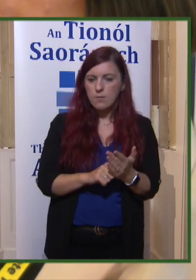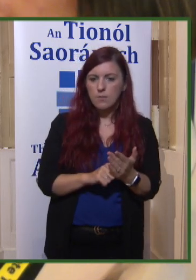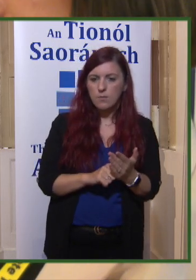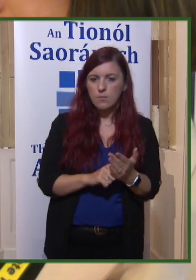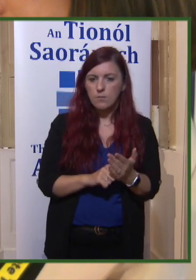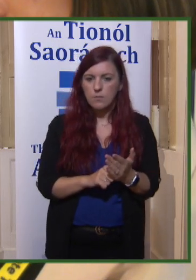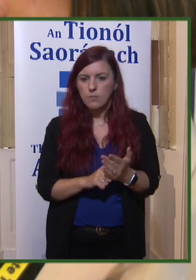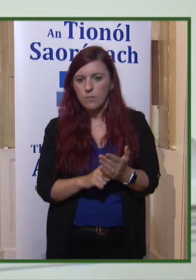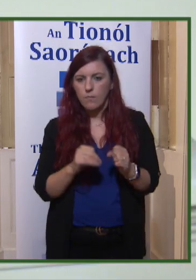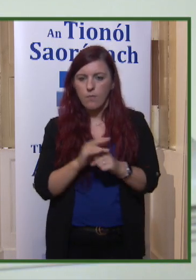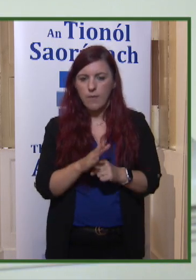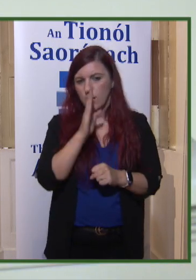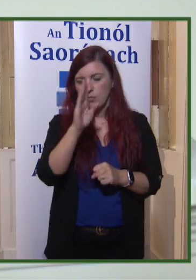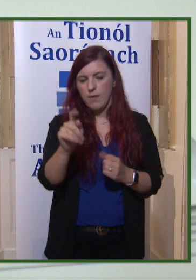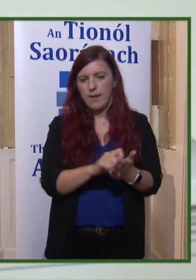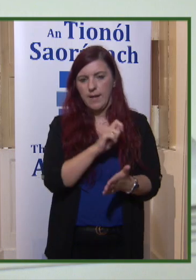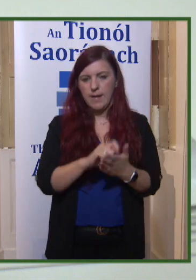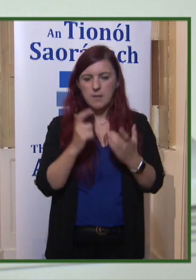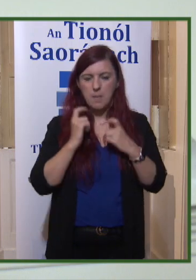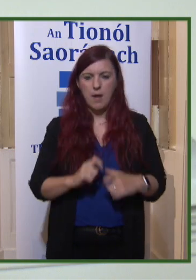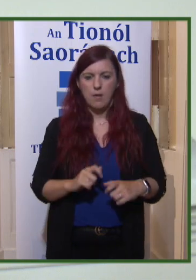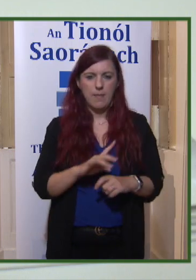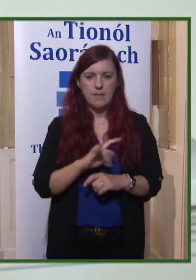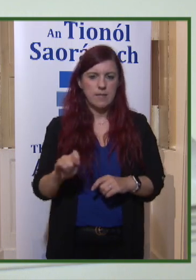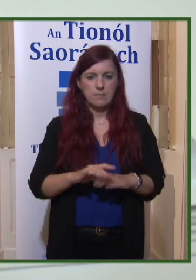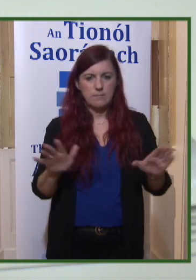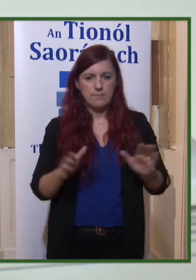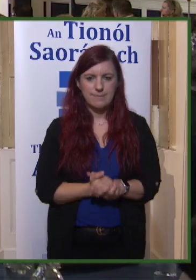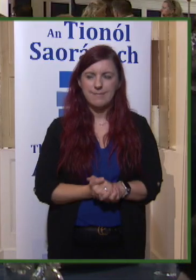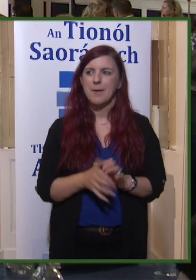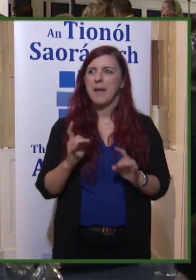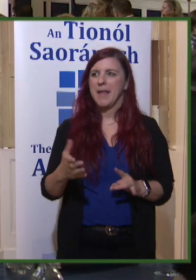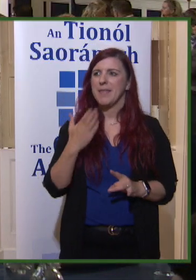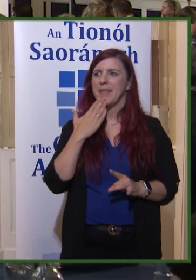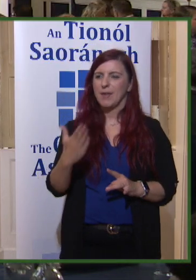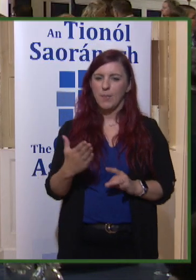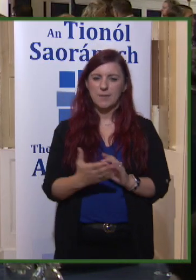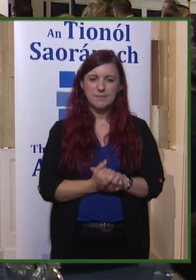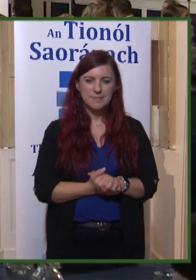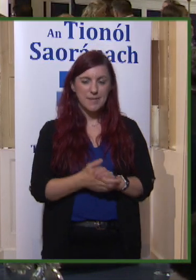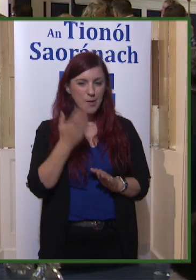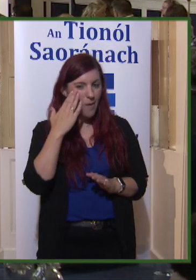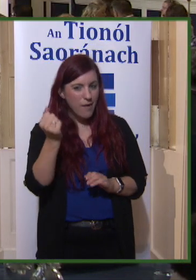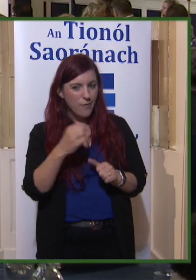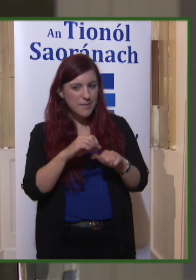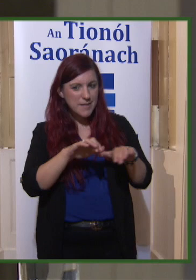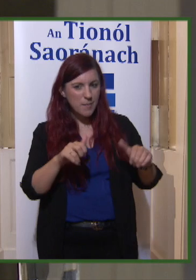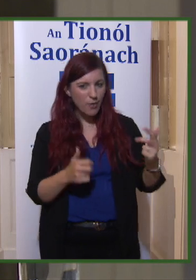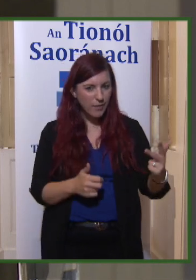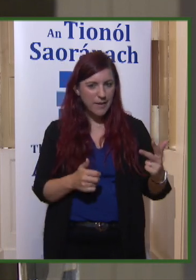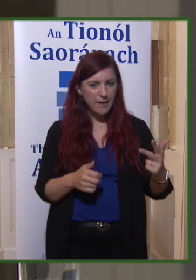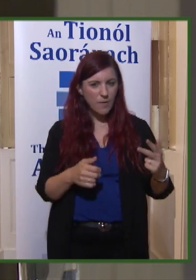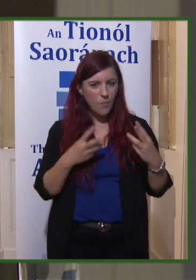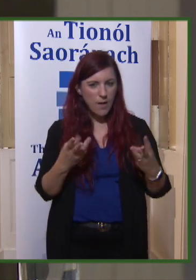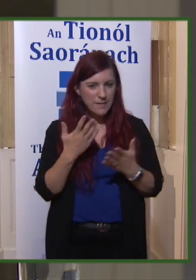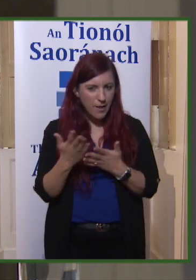elected mayor, for the plebiscite and for councils? Okay, thank same you. Group. Point taken, but there's obviously table 3 are seeking clarification, and